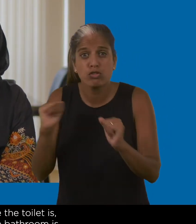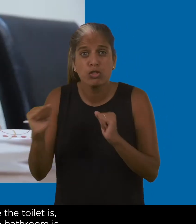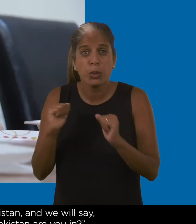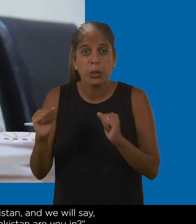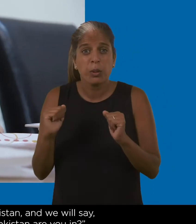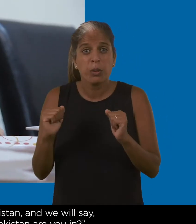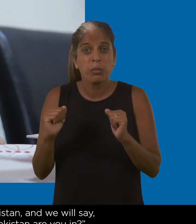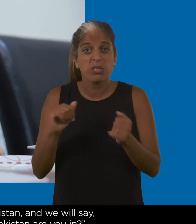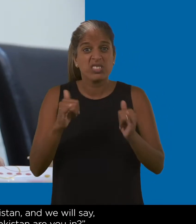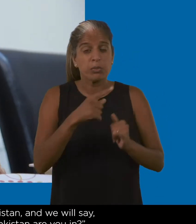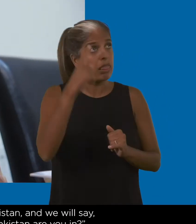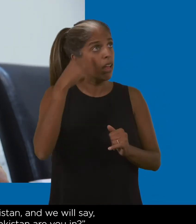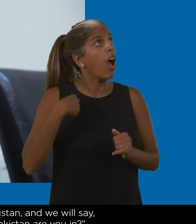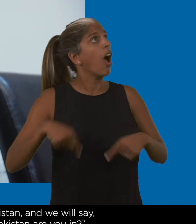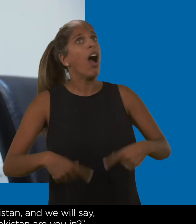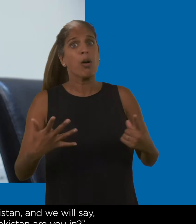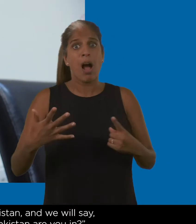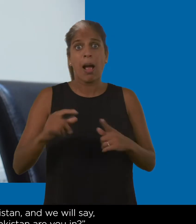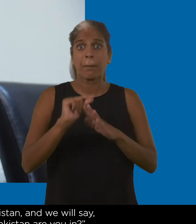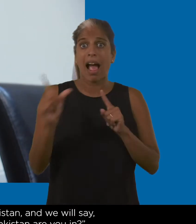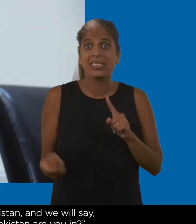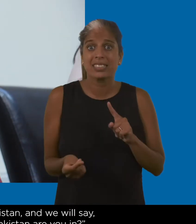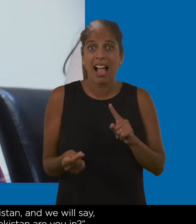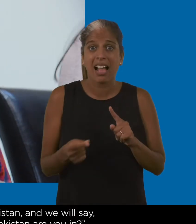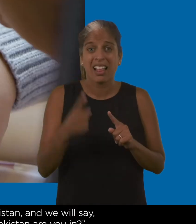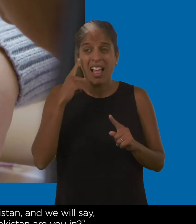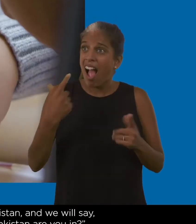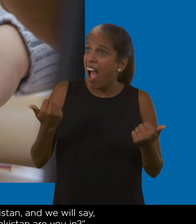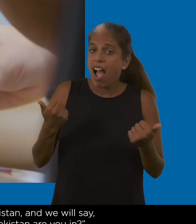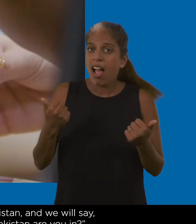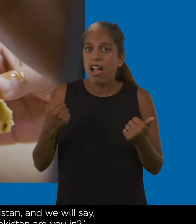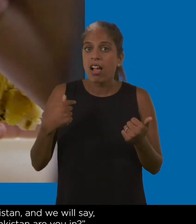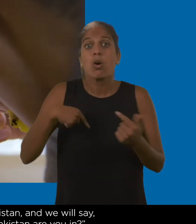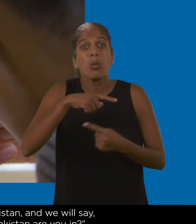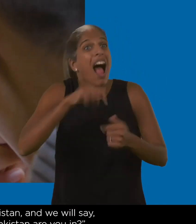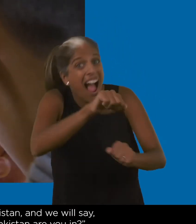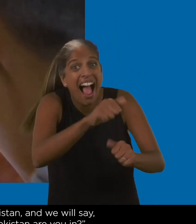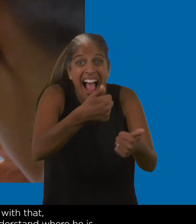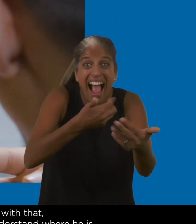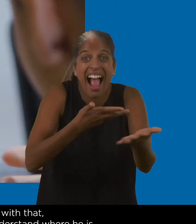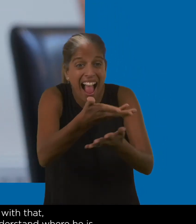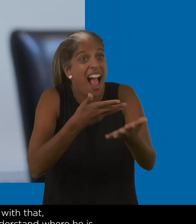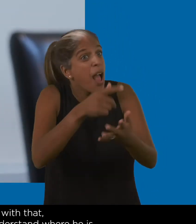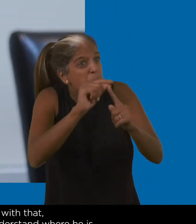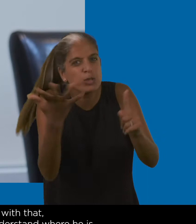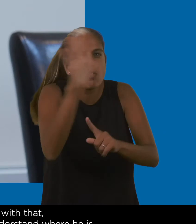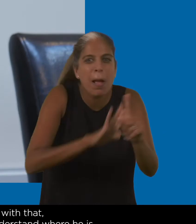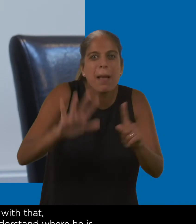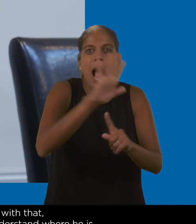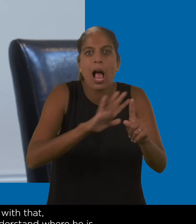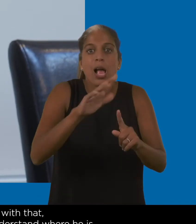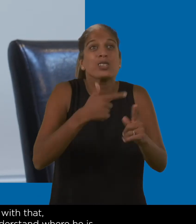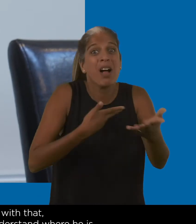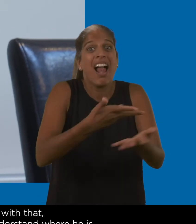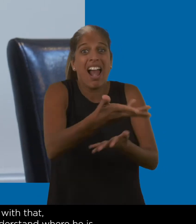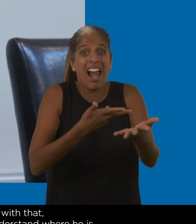bathroom is. Sometimes he thinks he's in Pakistan and we'll say, oh right, okay, which part of Pakistan are you in? And we'll go along with that because